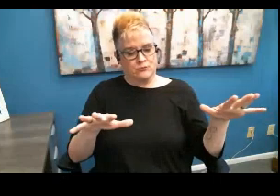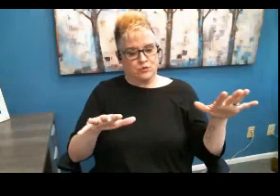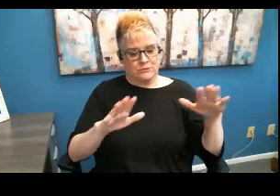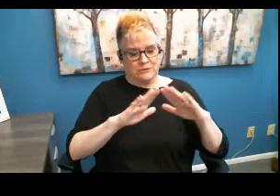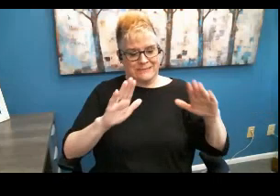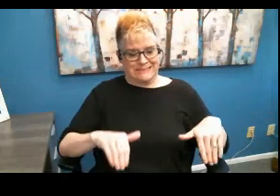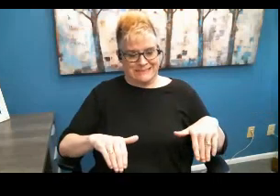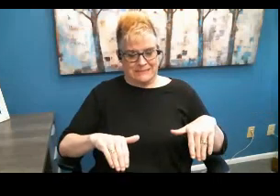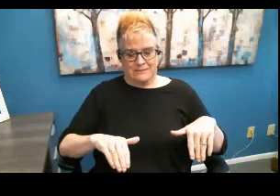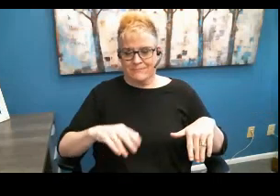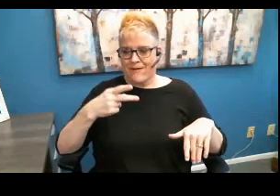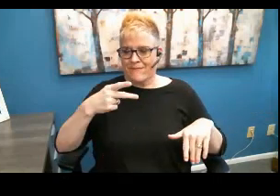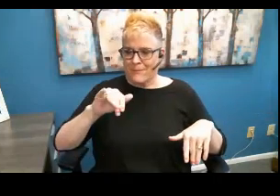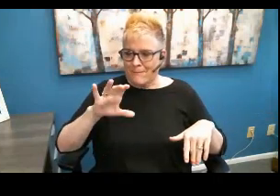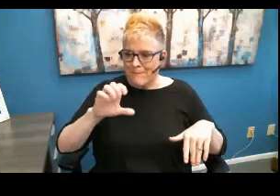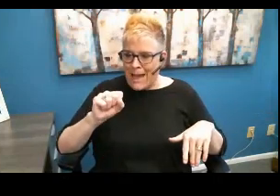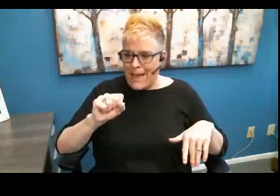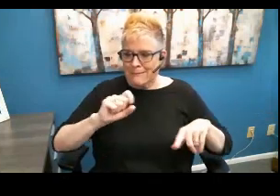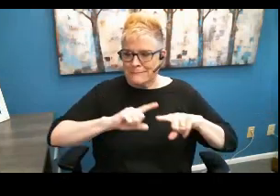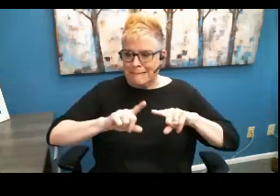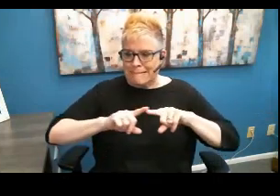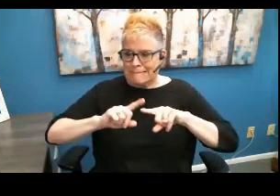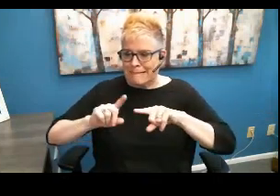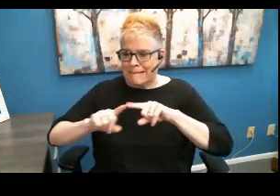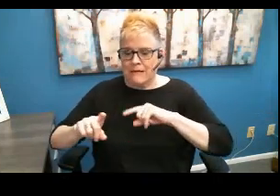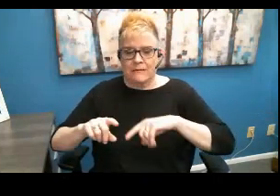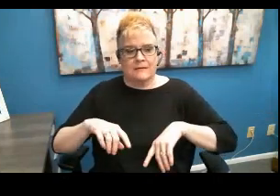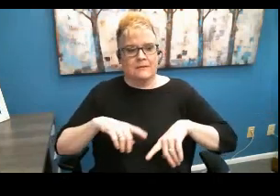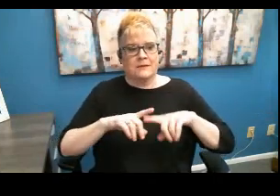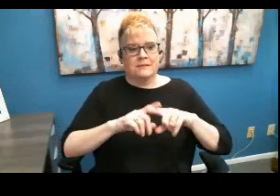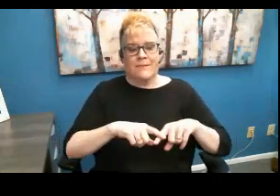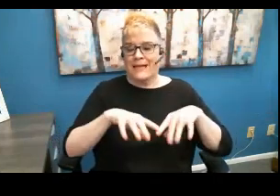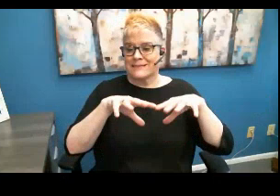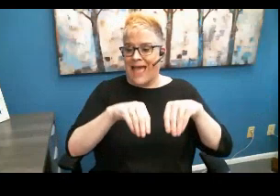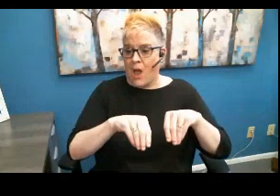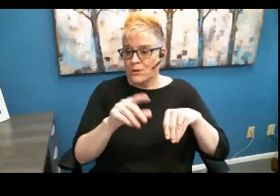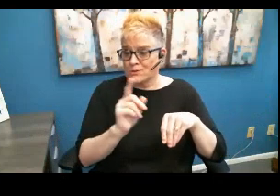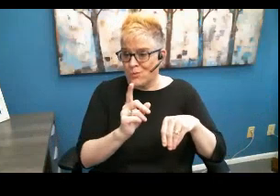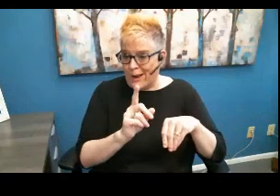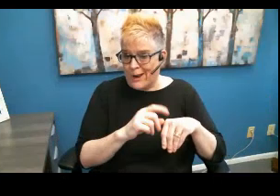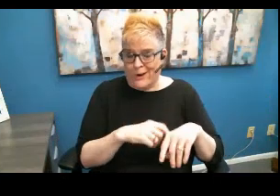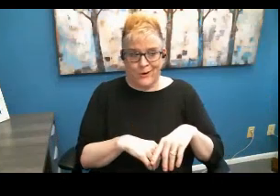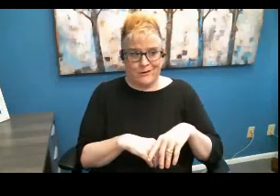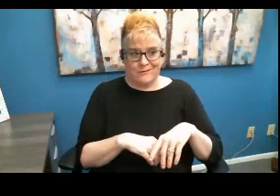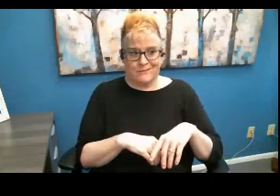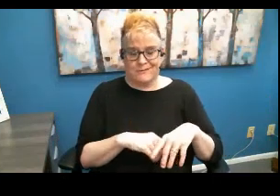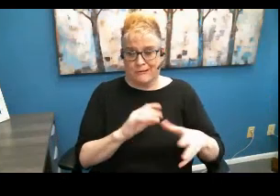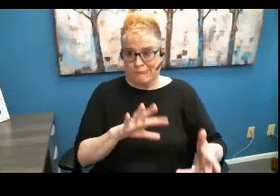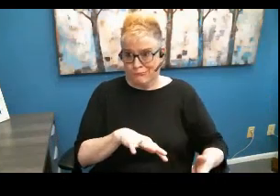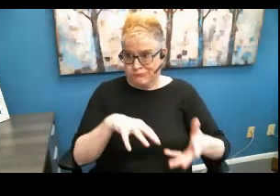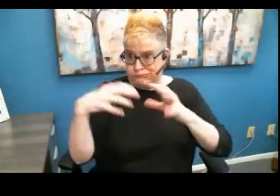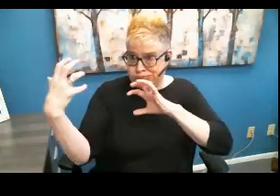web of pipes, and it really depends on where the outage is or what the nature of the disruption is.